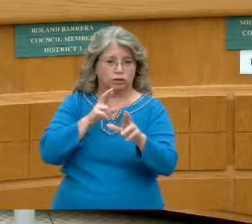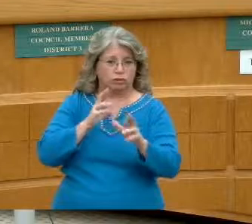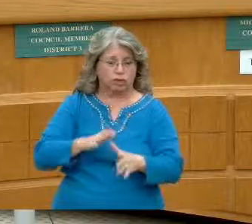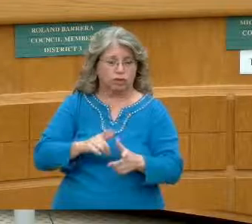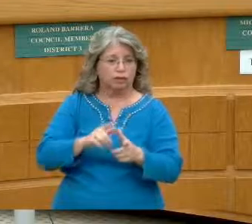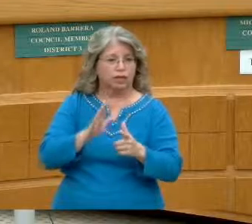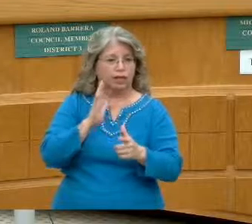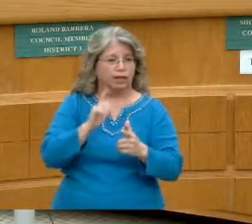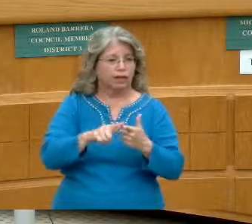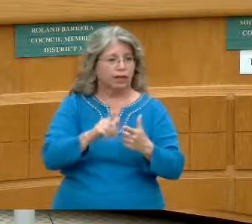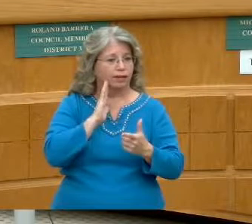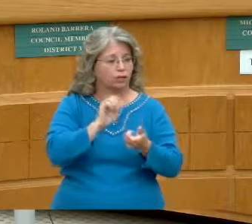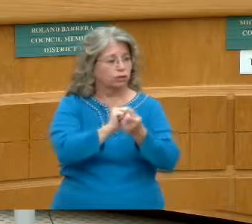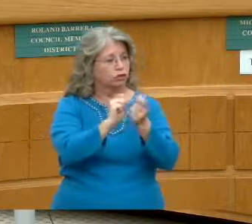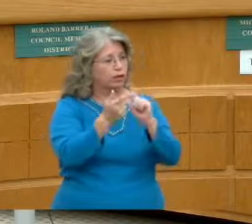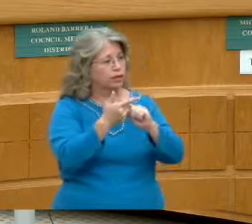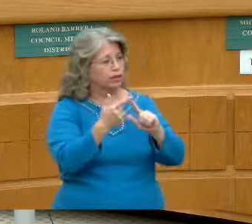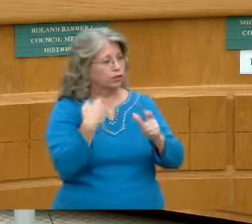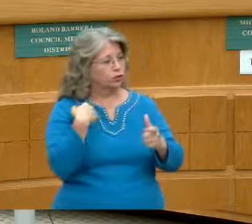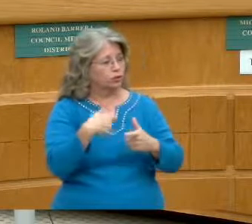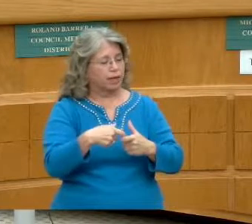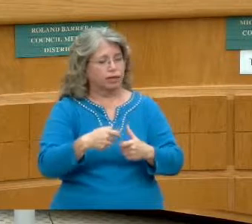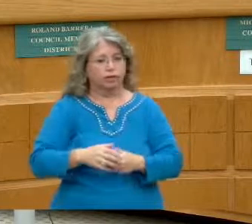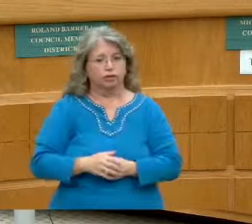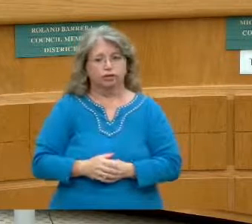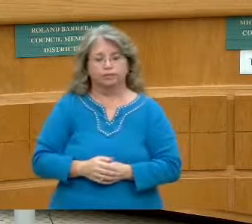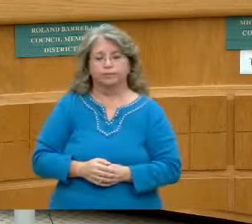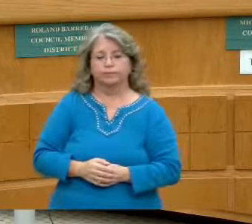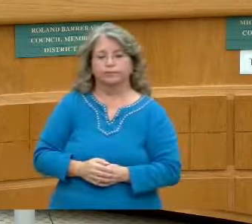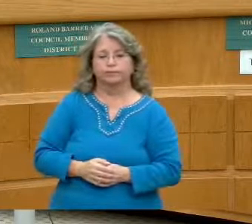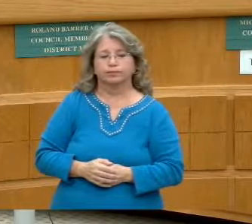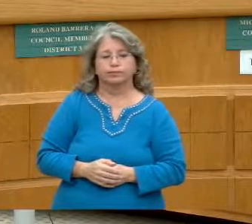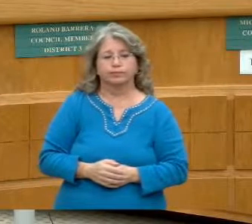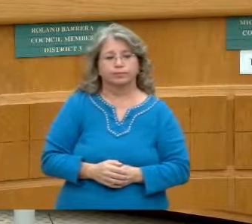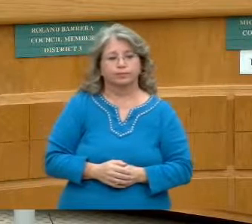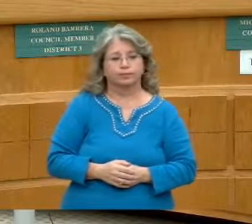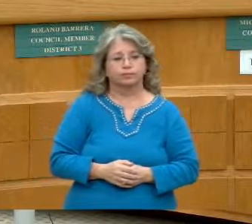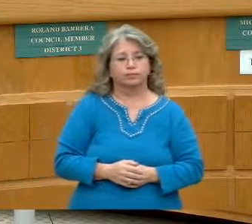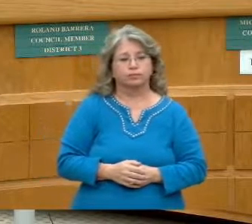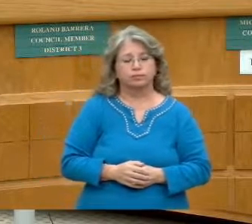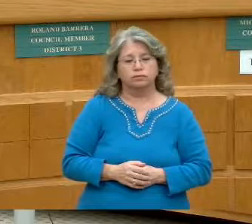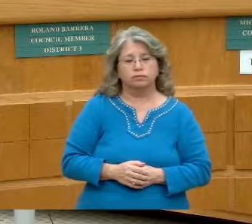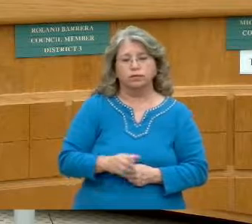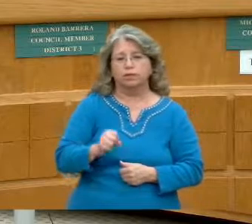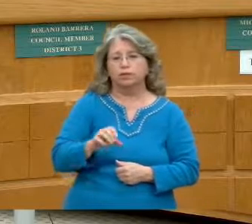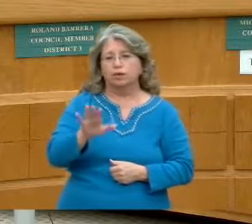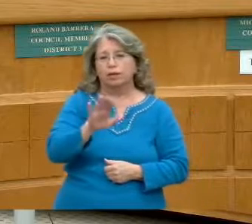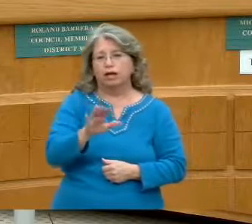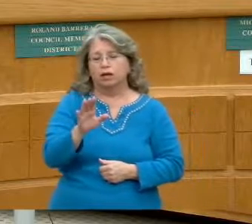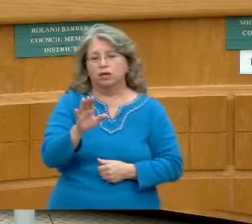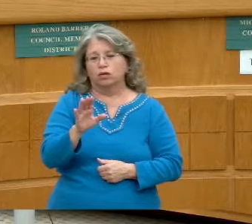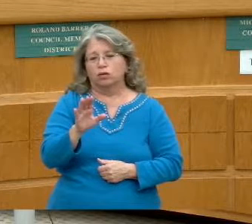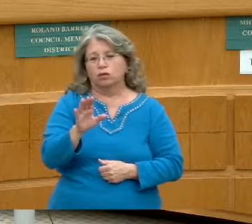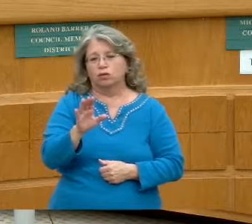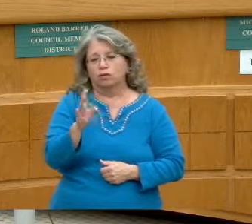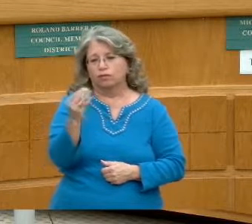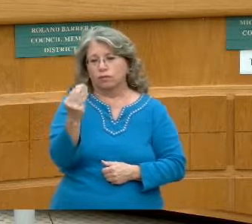about some of the ways we can continue to stay healthy in the community. So about 14 days ago, we had